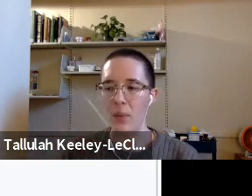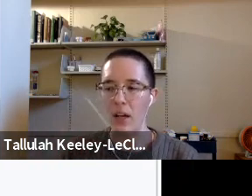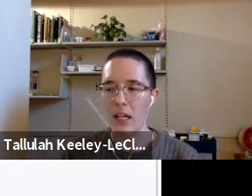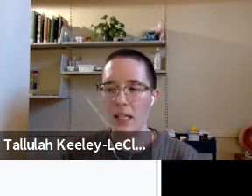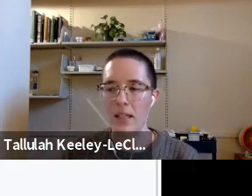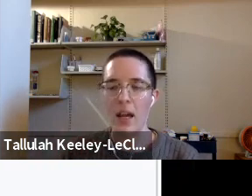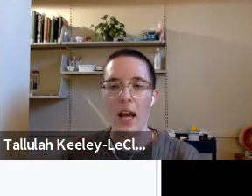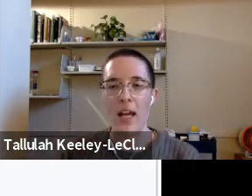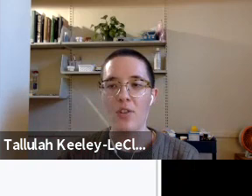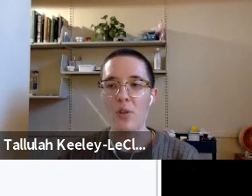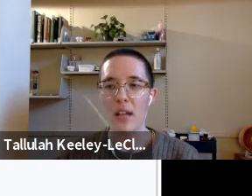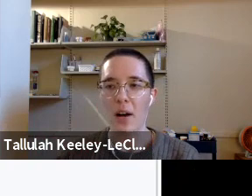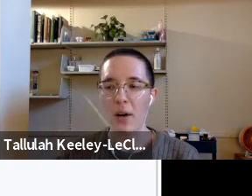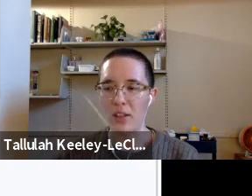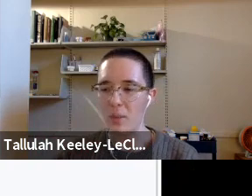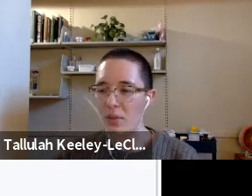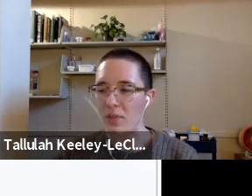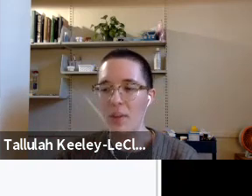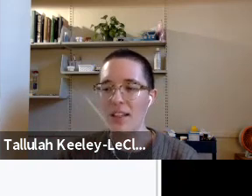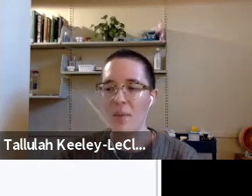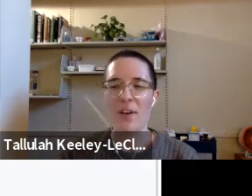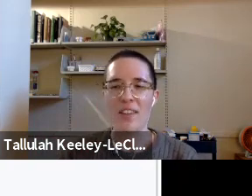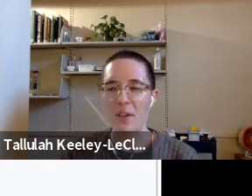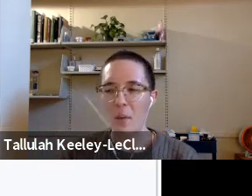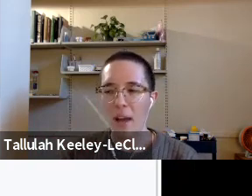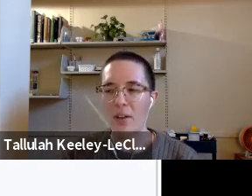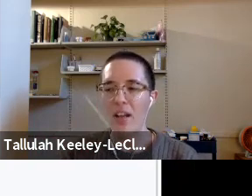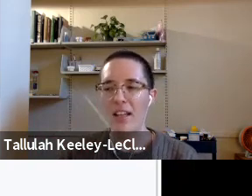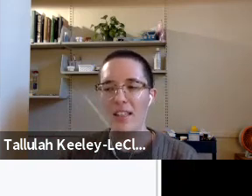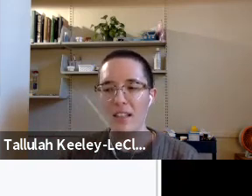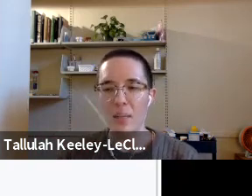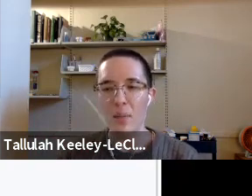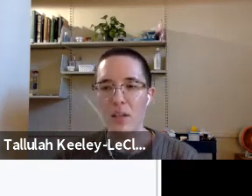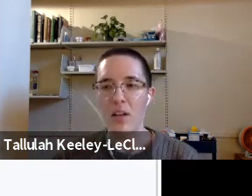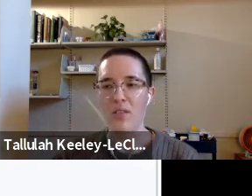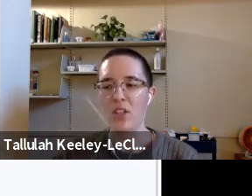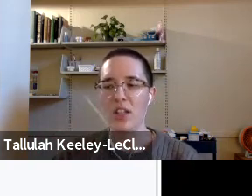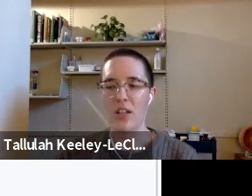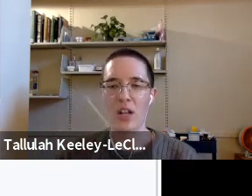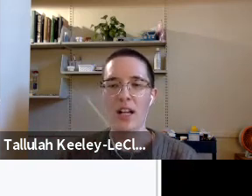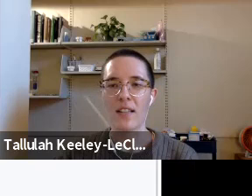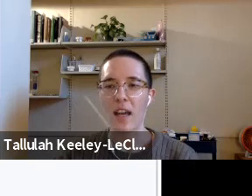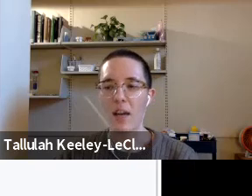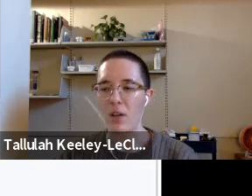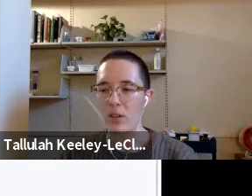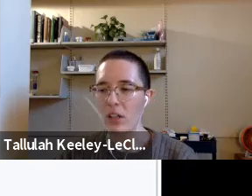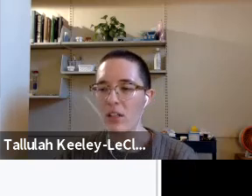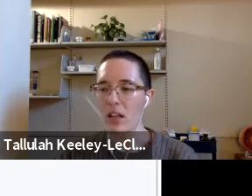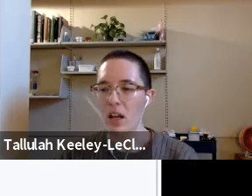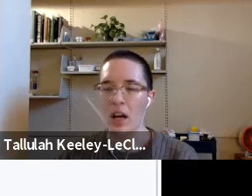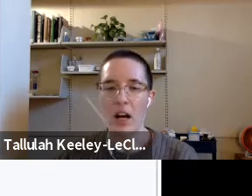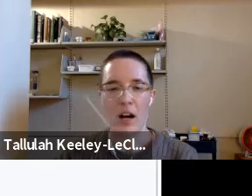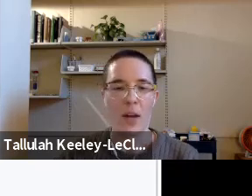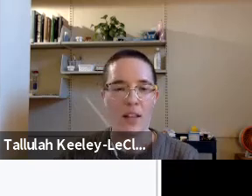class of Americans. And as Judy Dow actually spoke very brilliantly about in the earlier panel, like this link between conservation and eugenics can't be